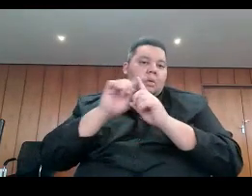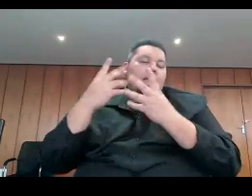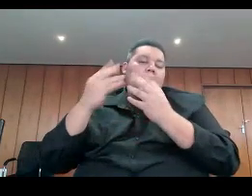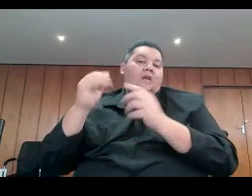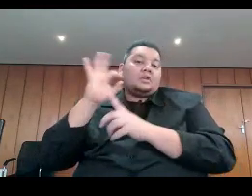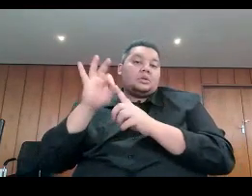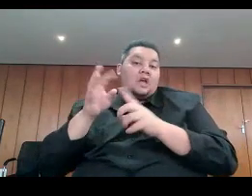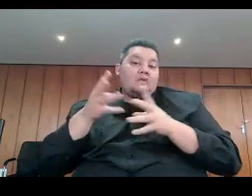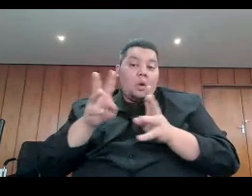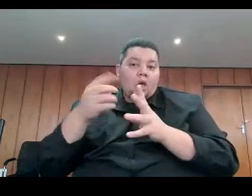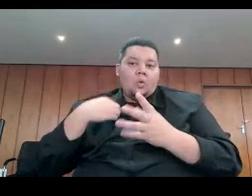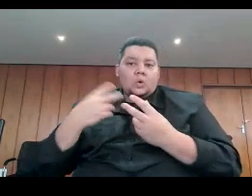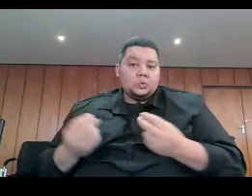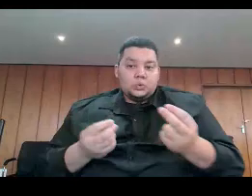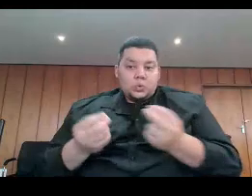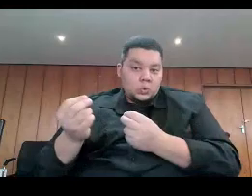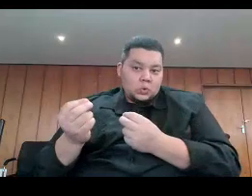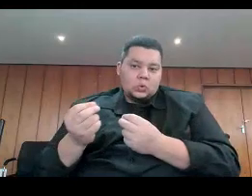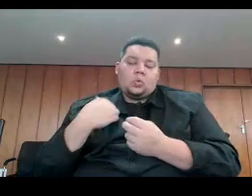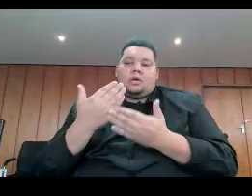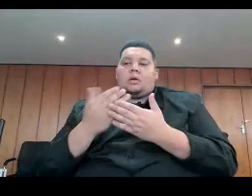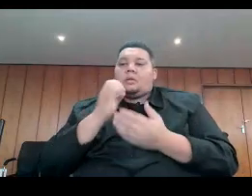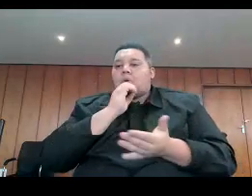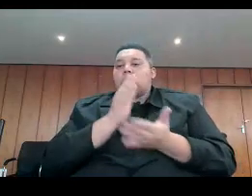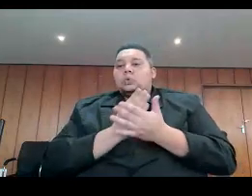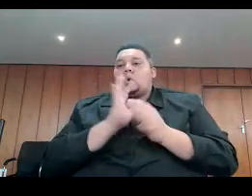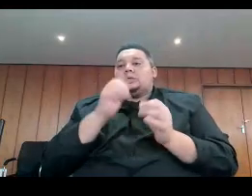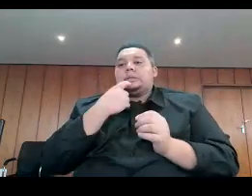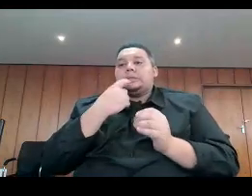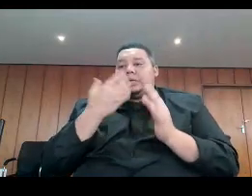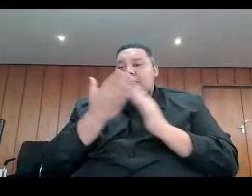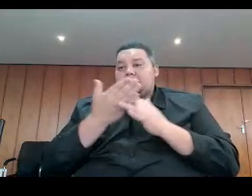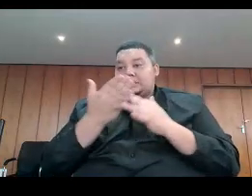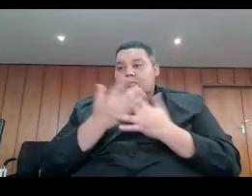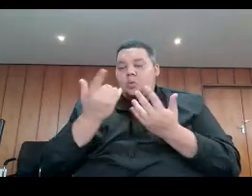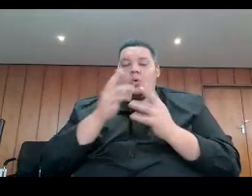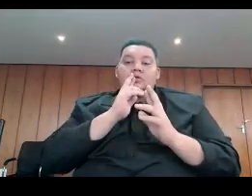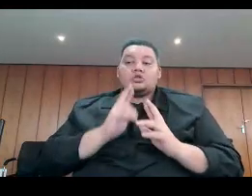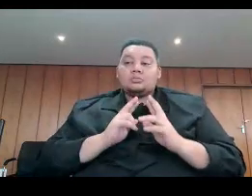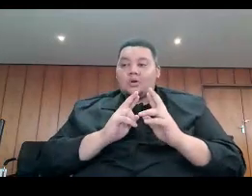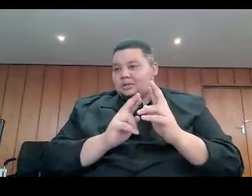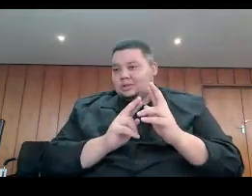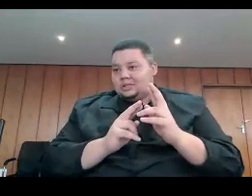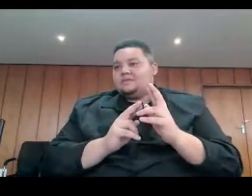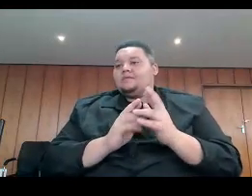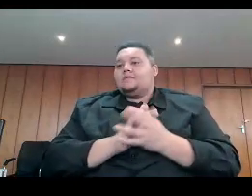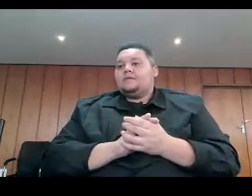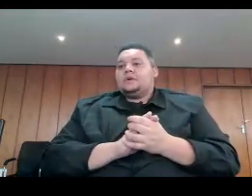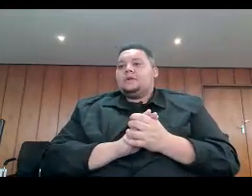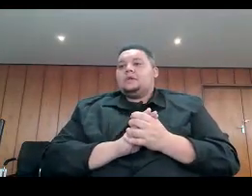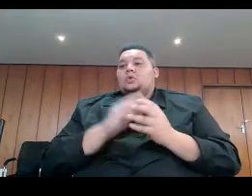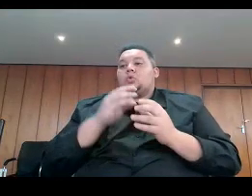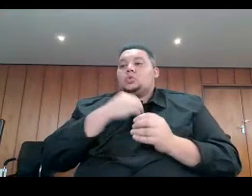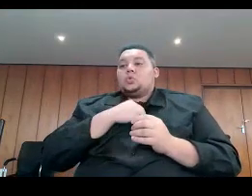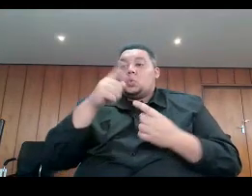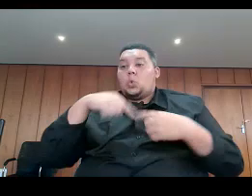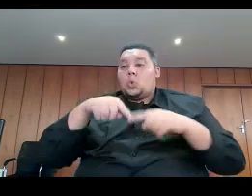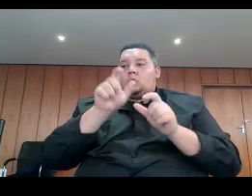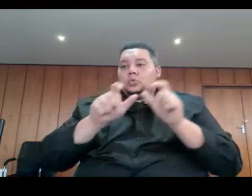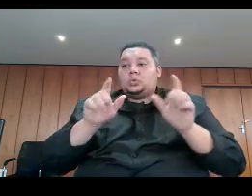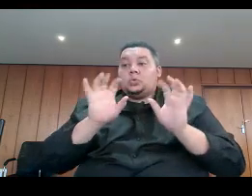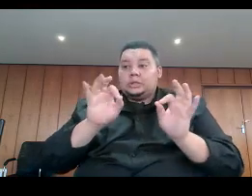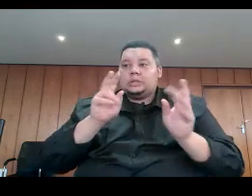specific way of doing it to make sure it is accessible and responsive to those learners. And that is